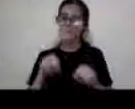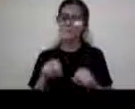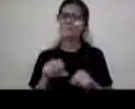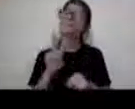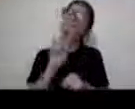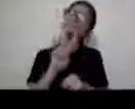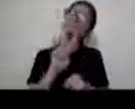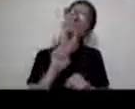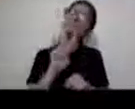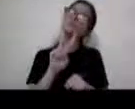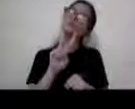2000, it was last year, of course,